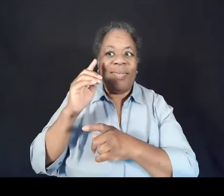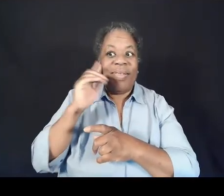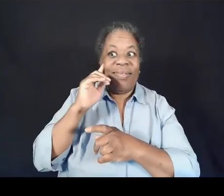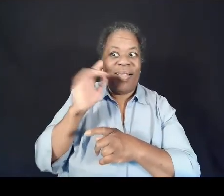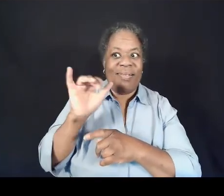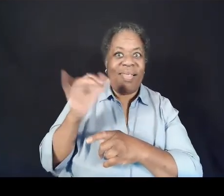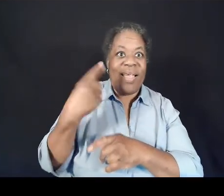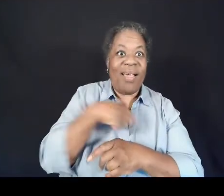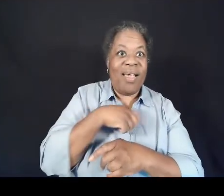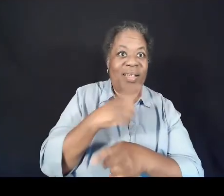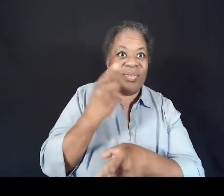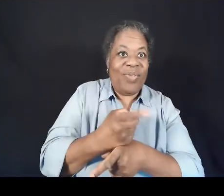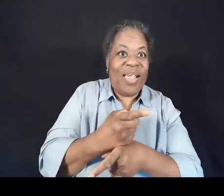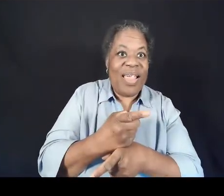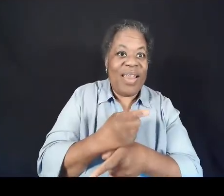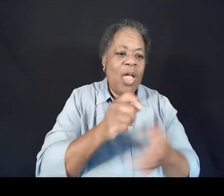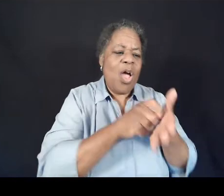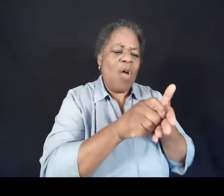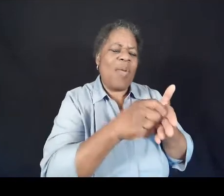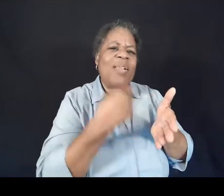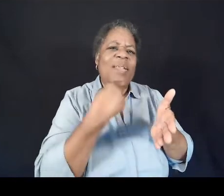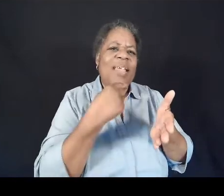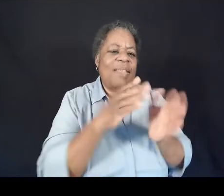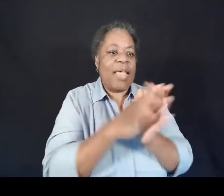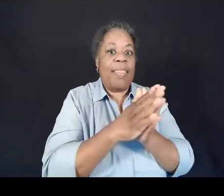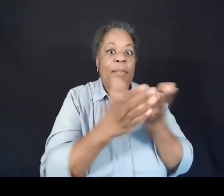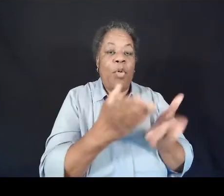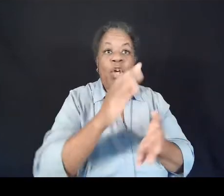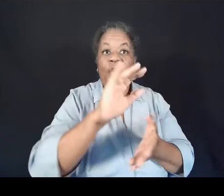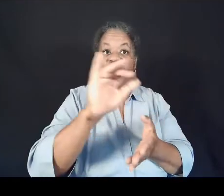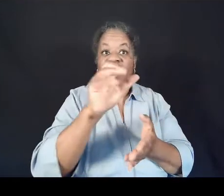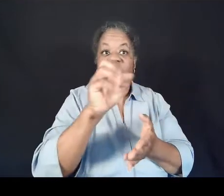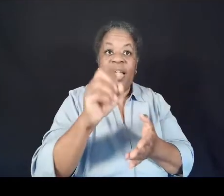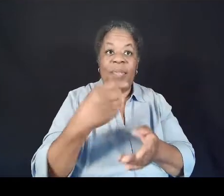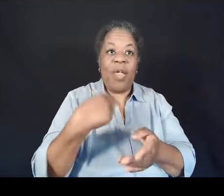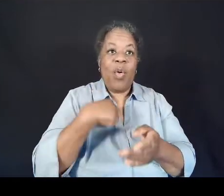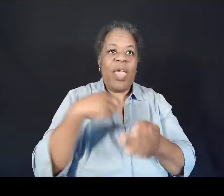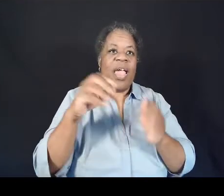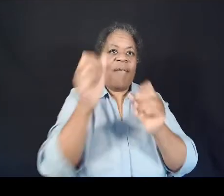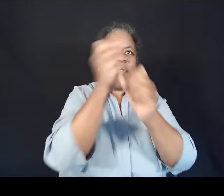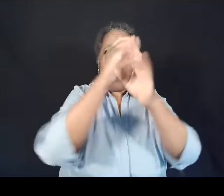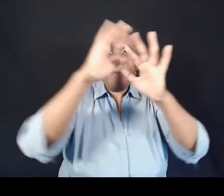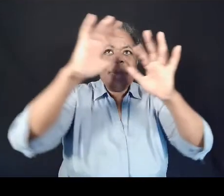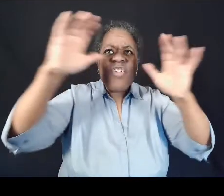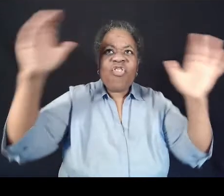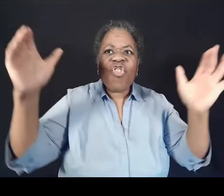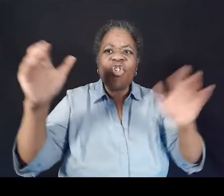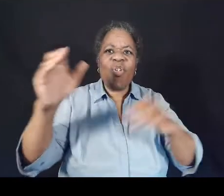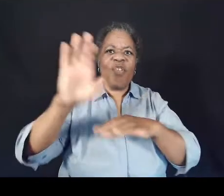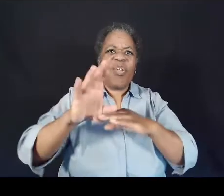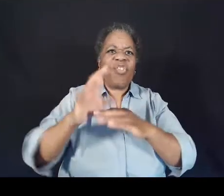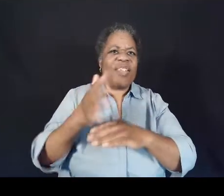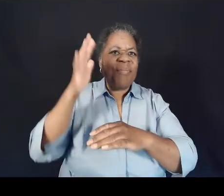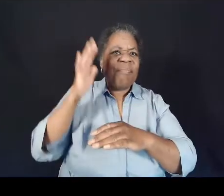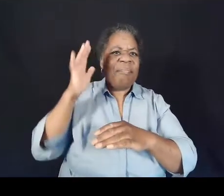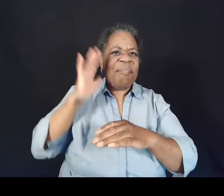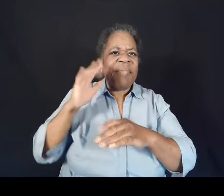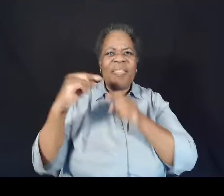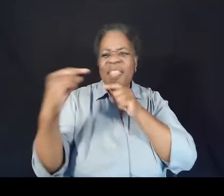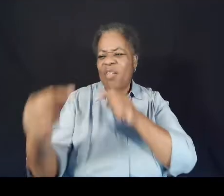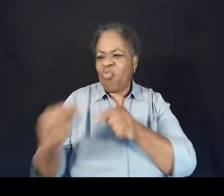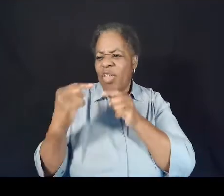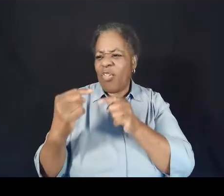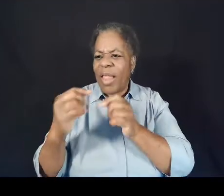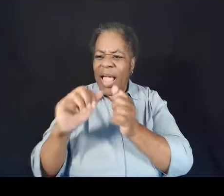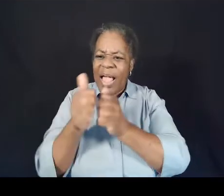One commentator says that in the book of James, we get a picture of early Christians as they wrestled with the application of